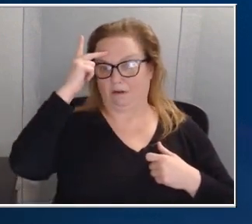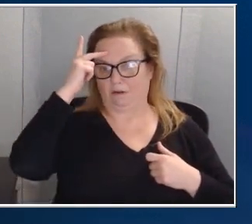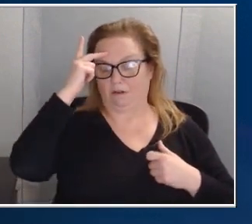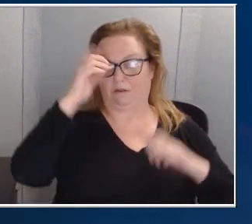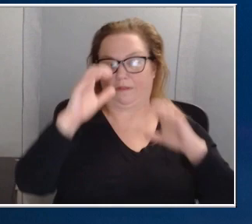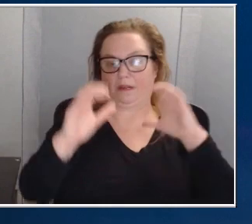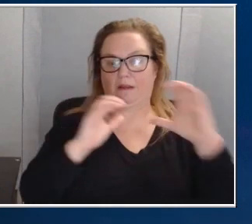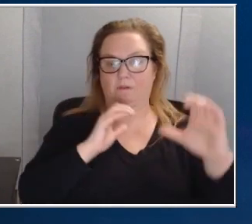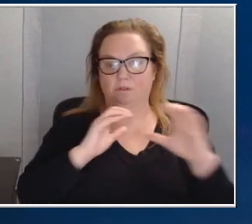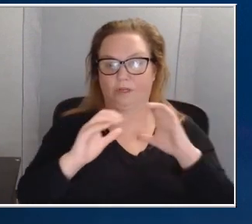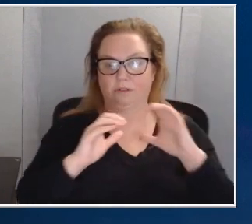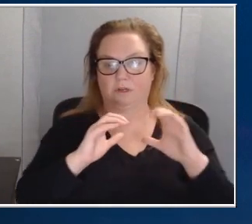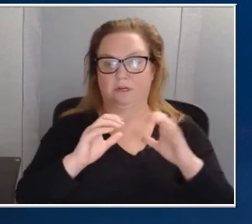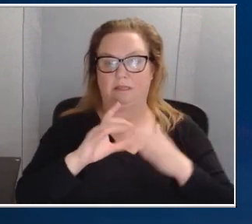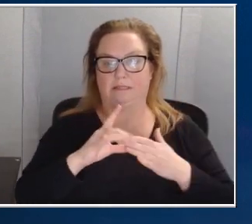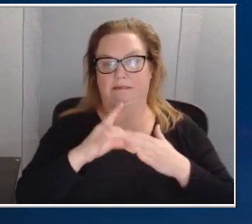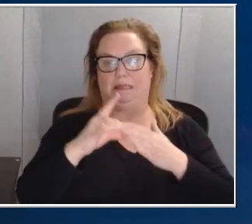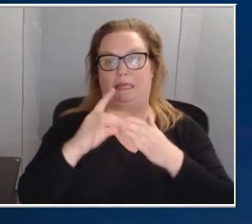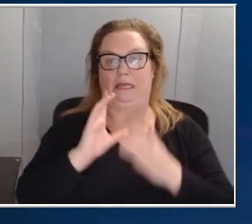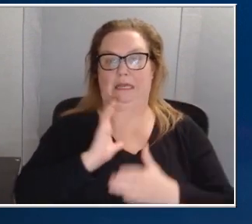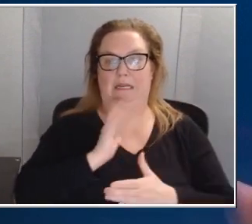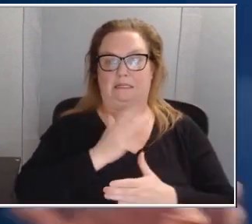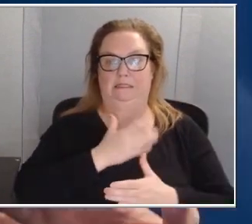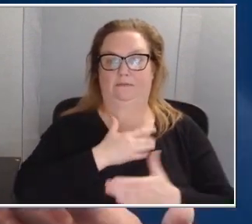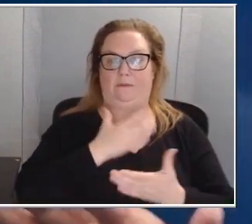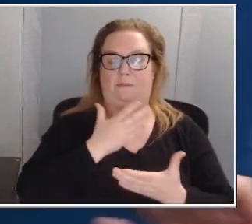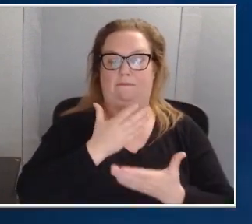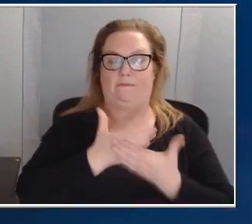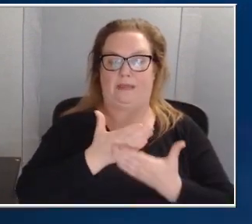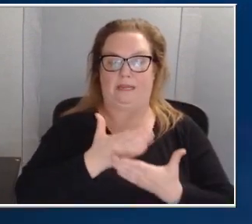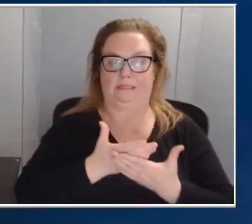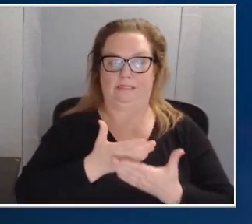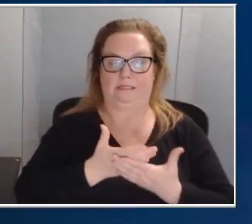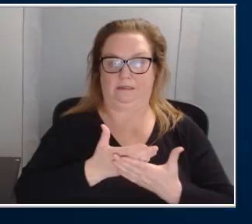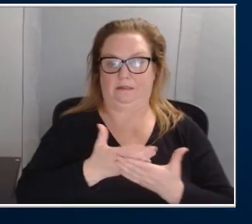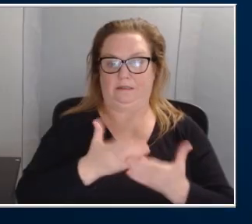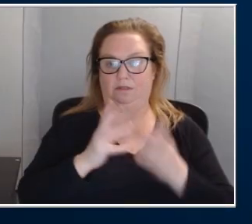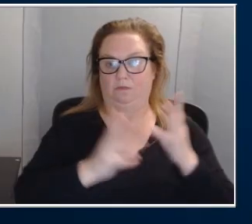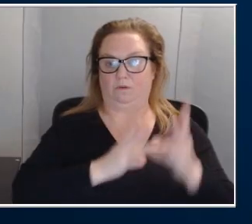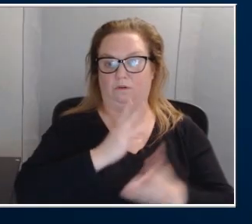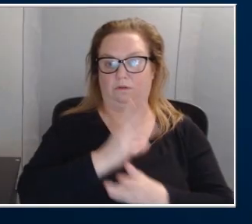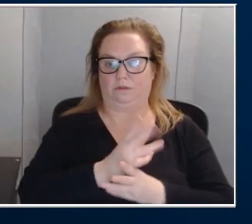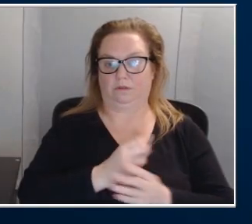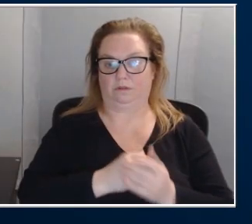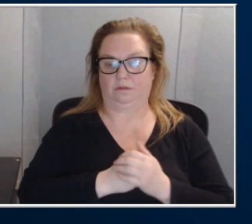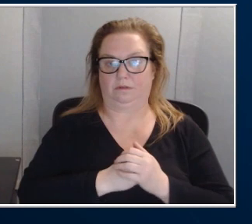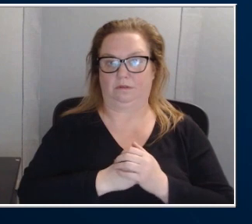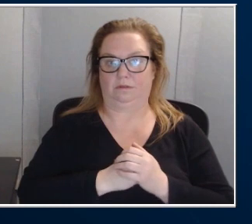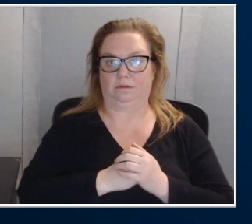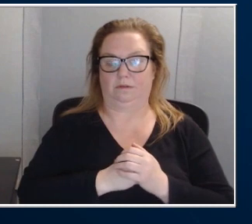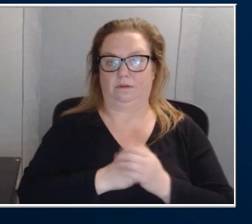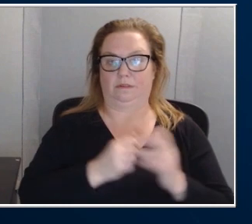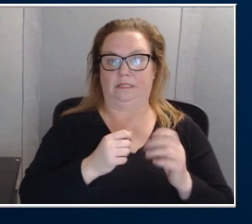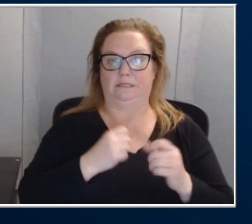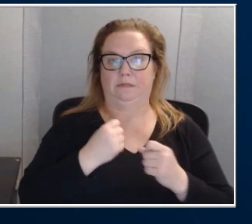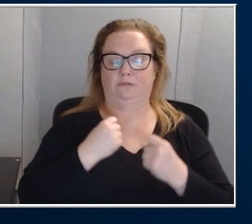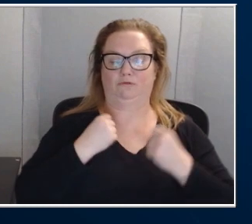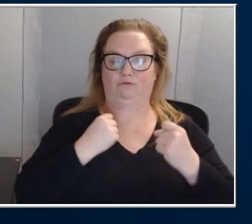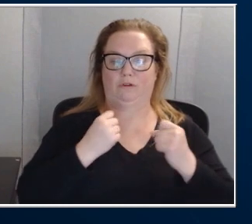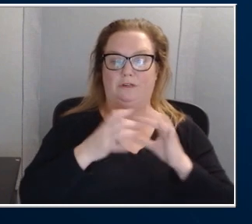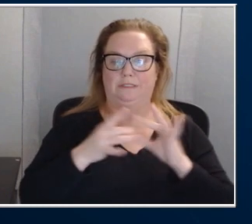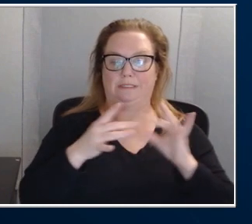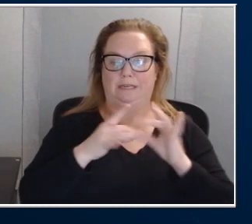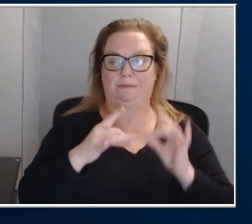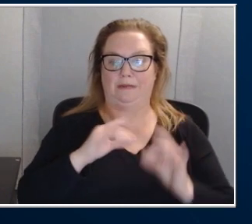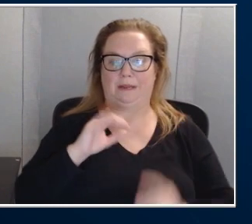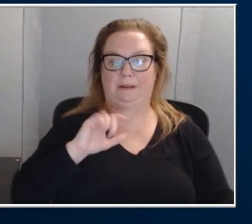conversation that's led us away from the facts into this never, never world, I think. Okay, there's my strong statement for the day, Jess. I'm back to you for